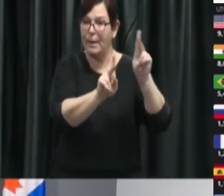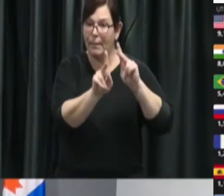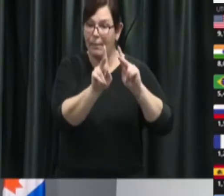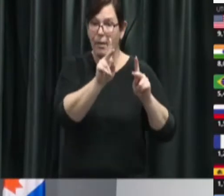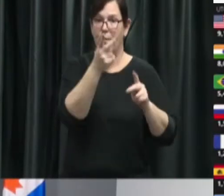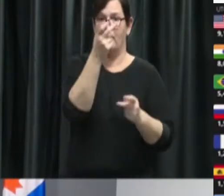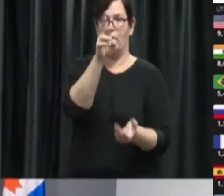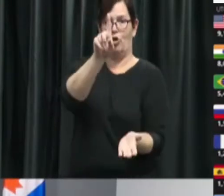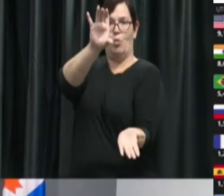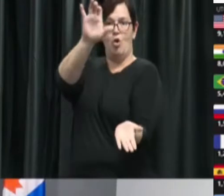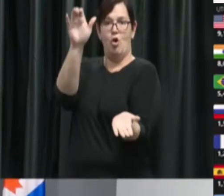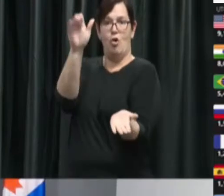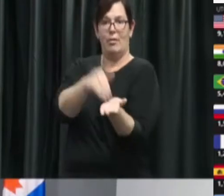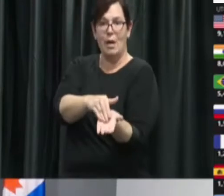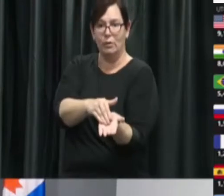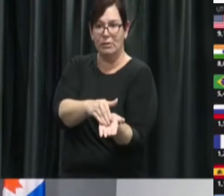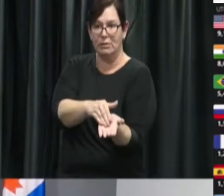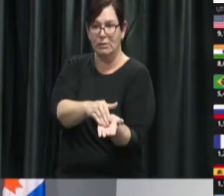North,